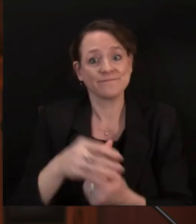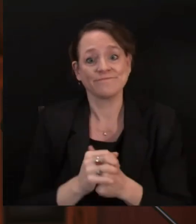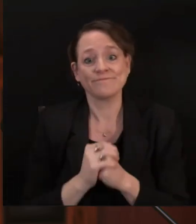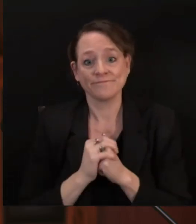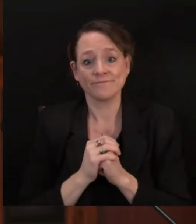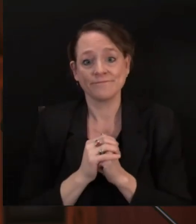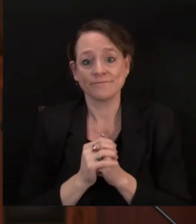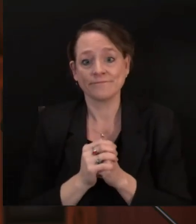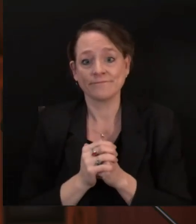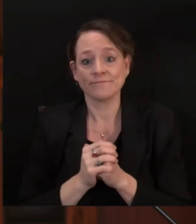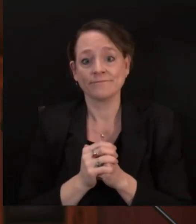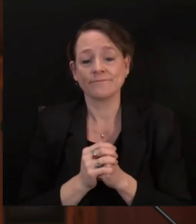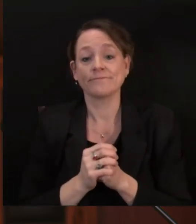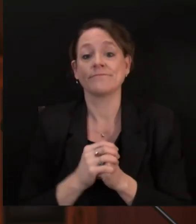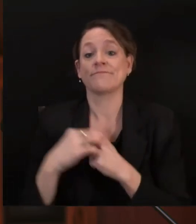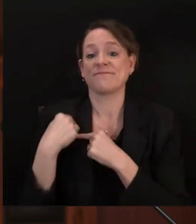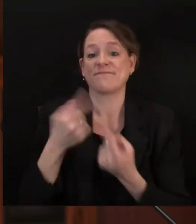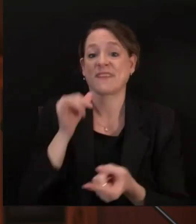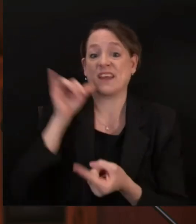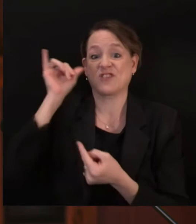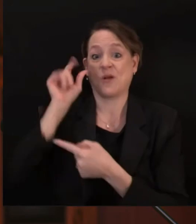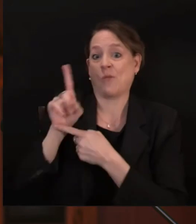COVID-19, which brings our total deaths to